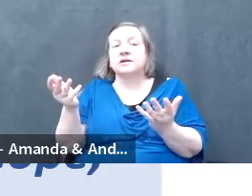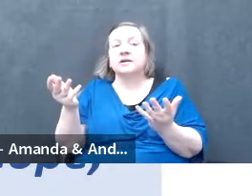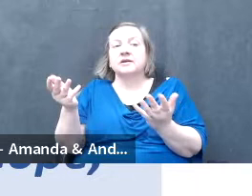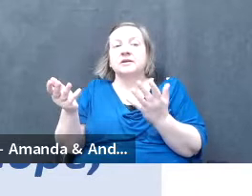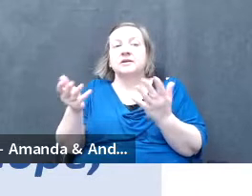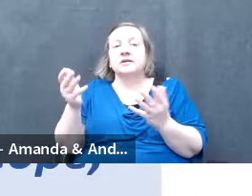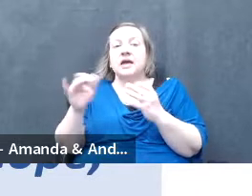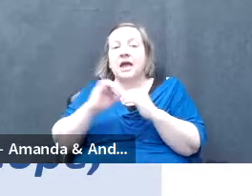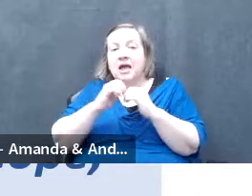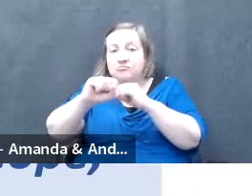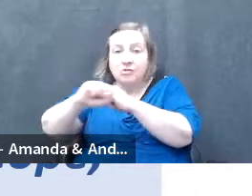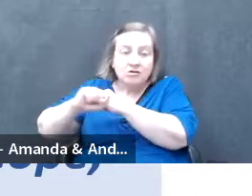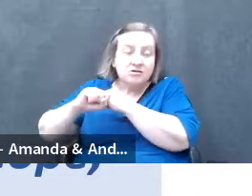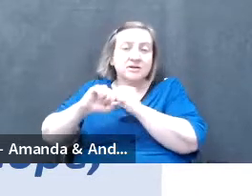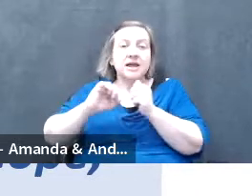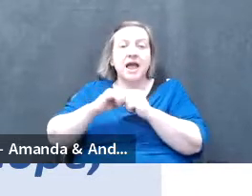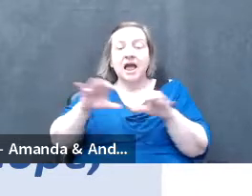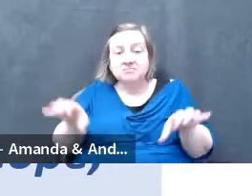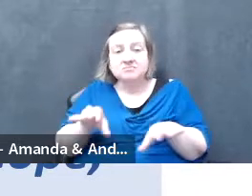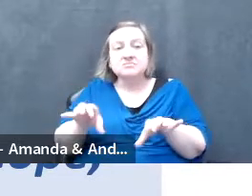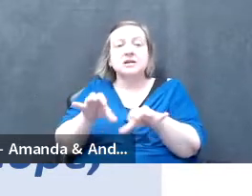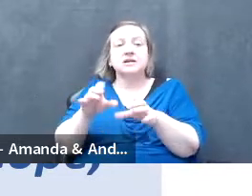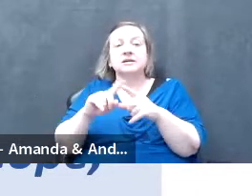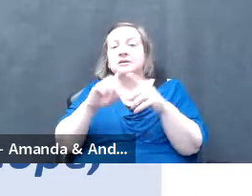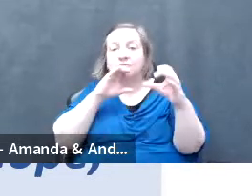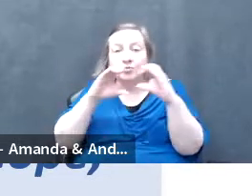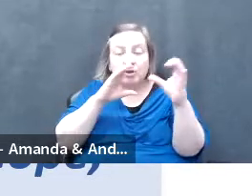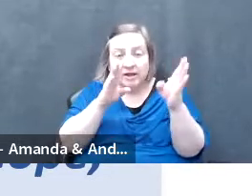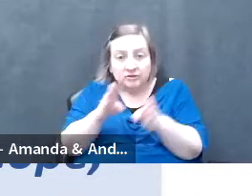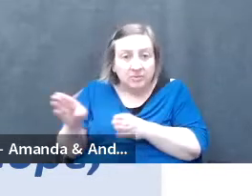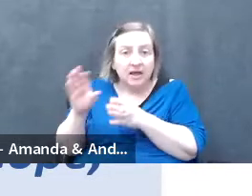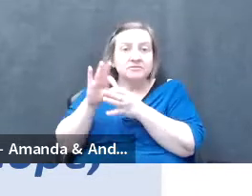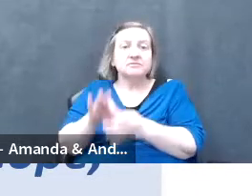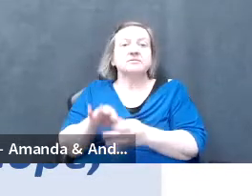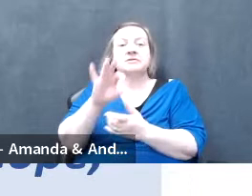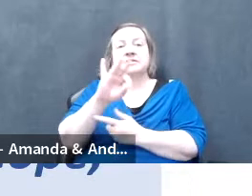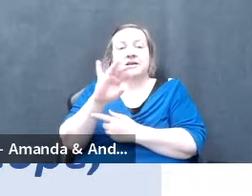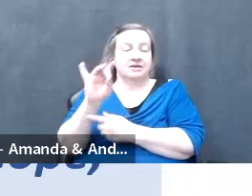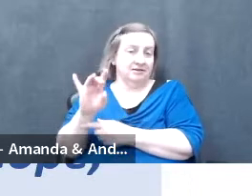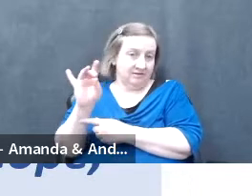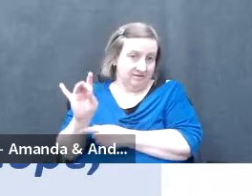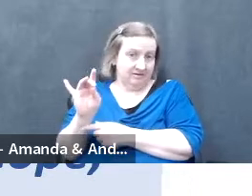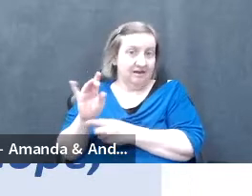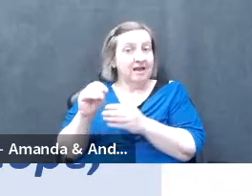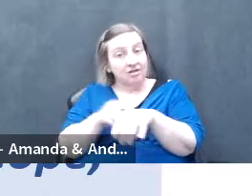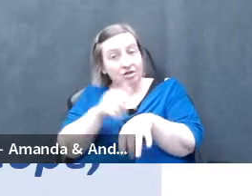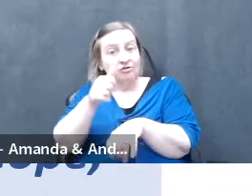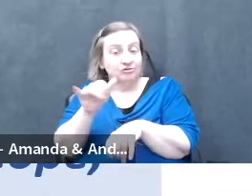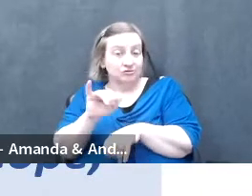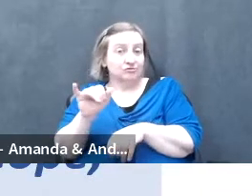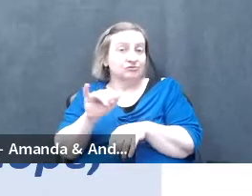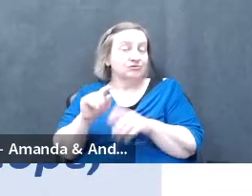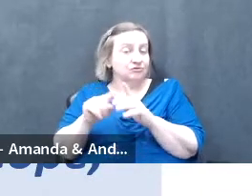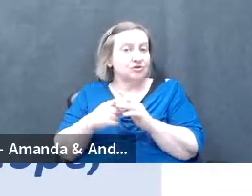the marketing and promotion and communications plans around 988 and longer term, but starting with kind